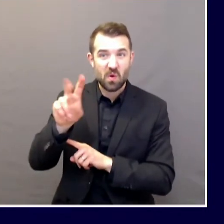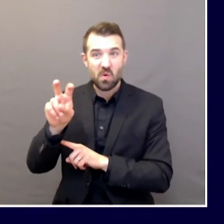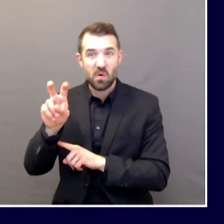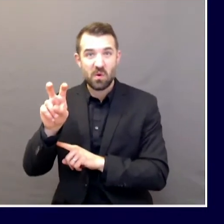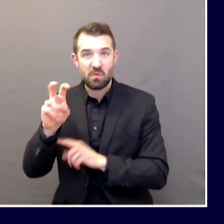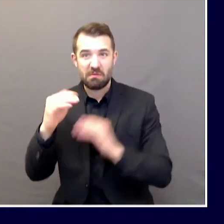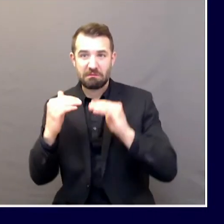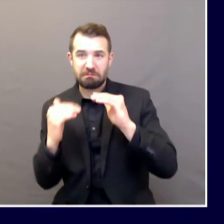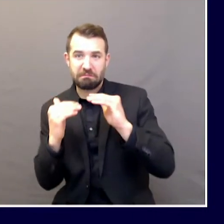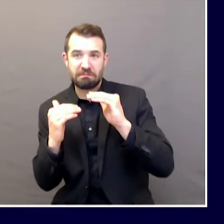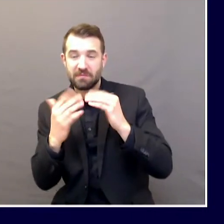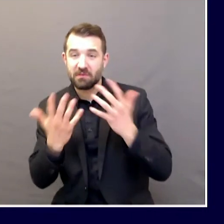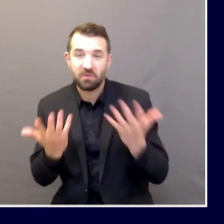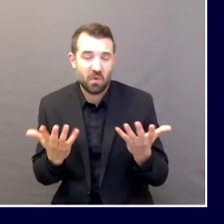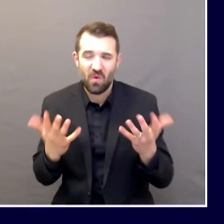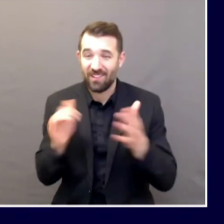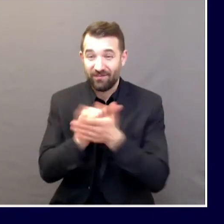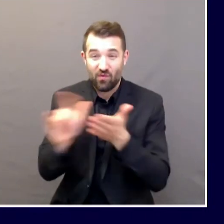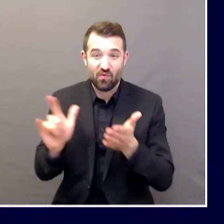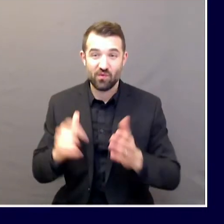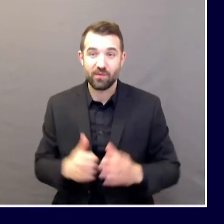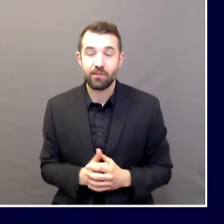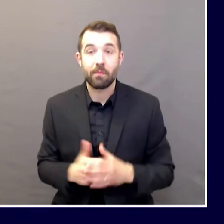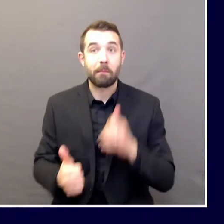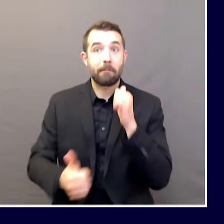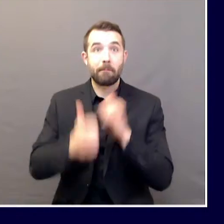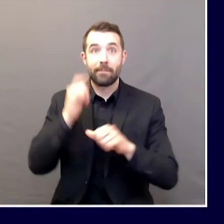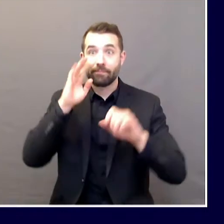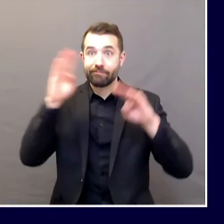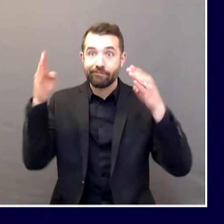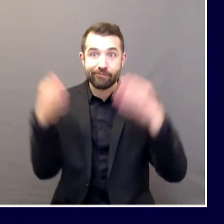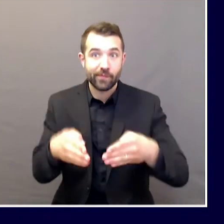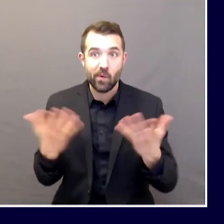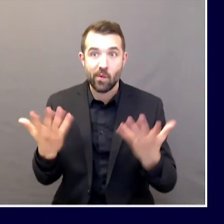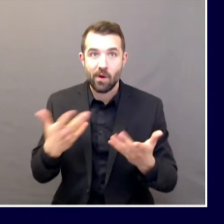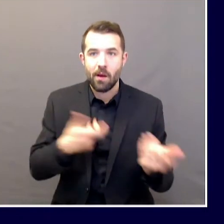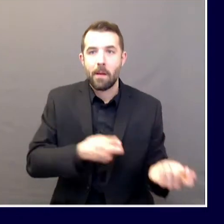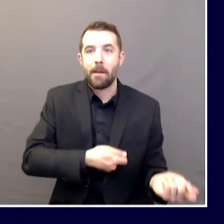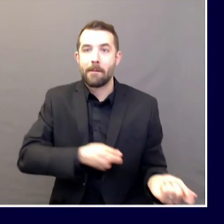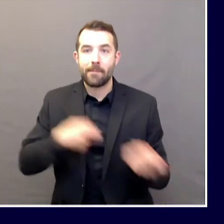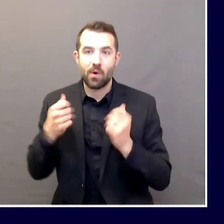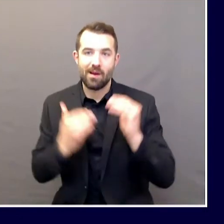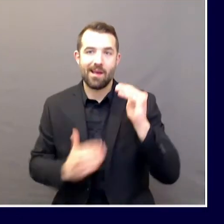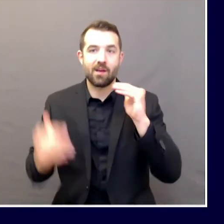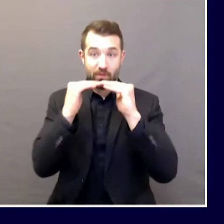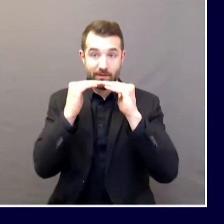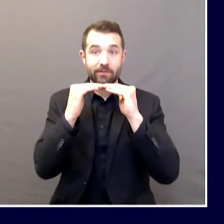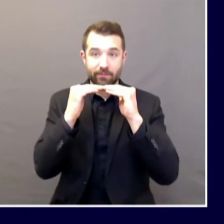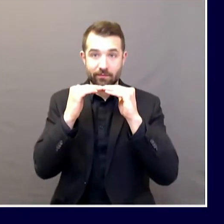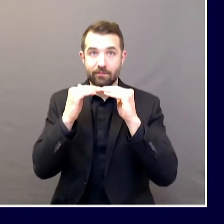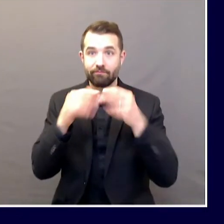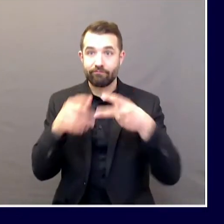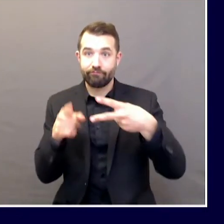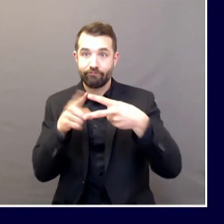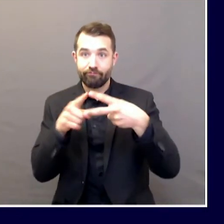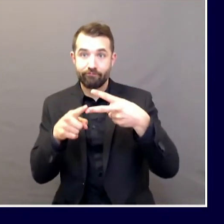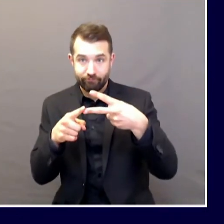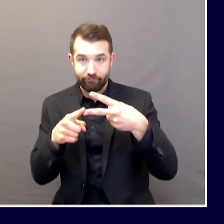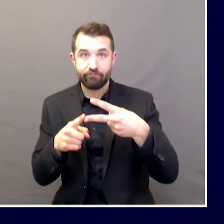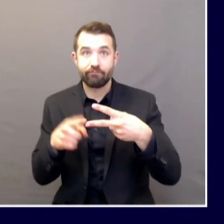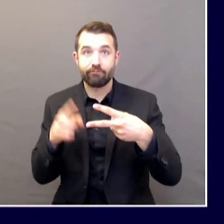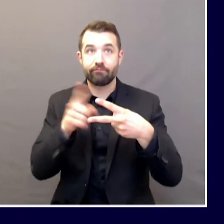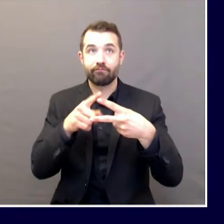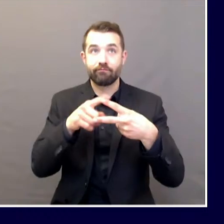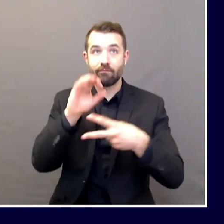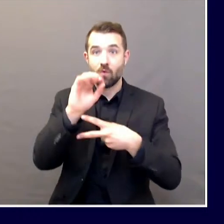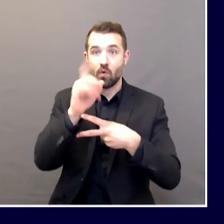we are focused on right now to try to bring them up, there are two in particular, Somerset and Oxford counties. I had